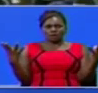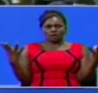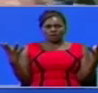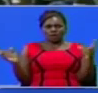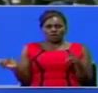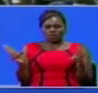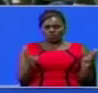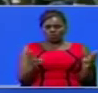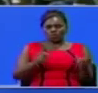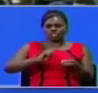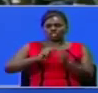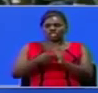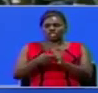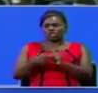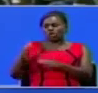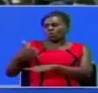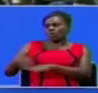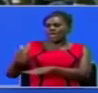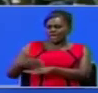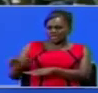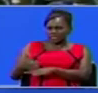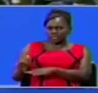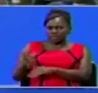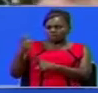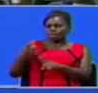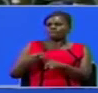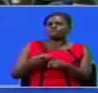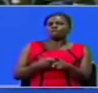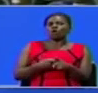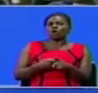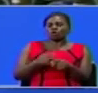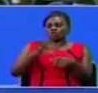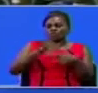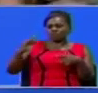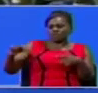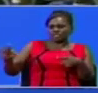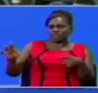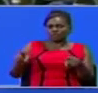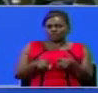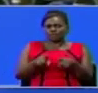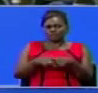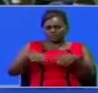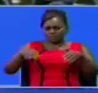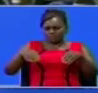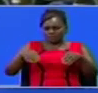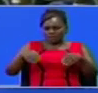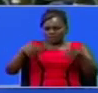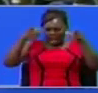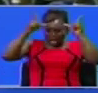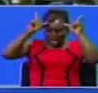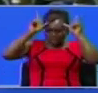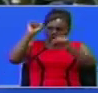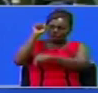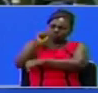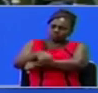Normally, we recycle organic waste coming from vegetable peels and also cow dung. And